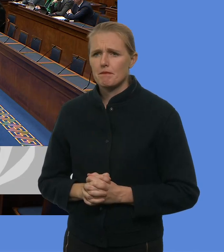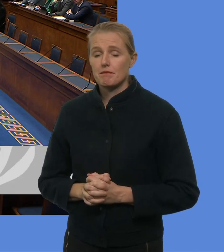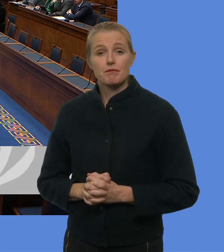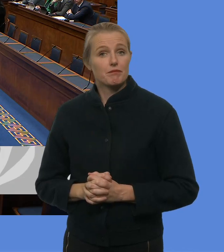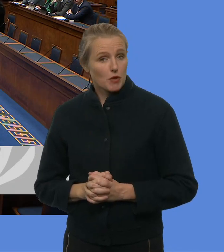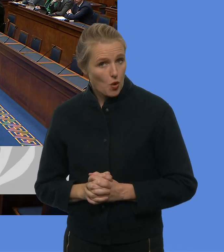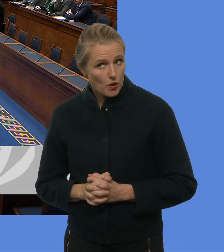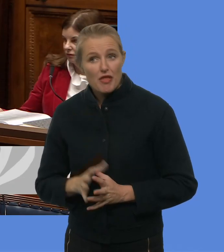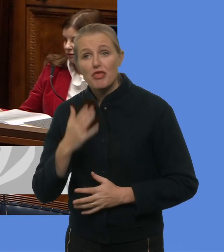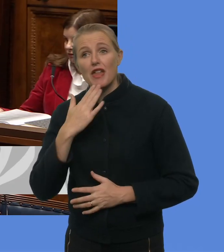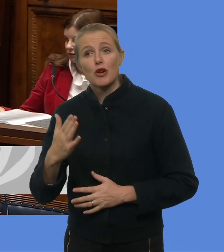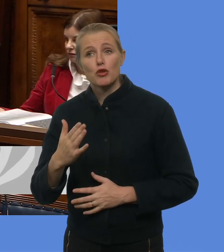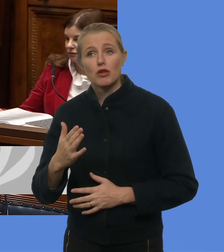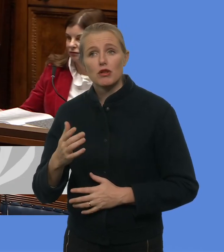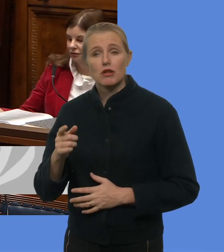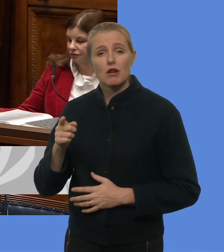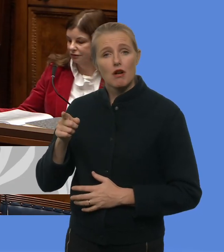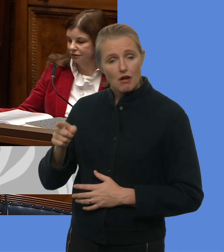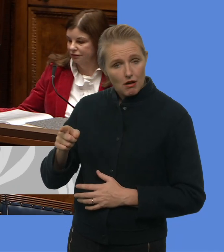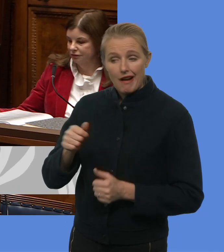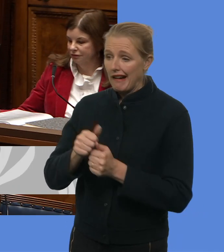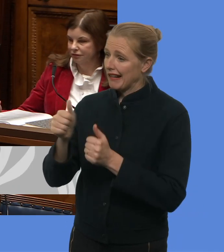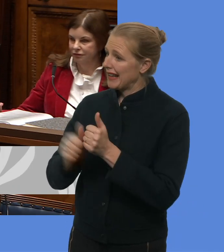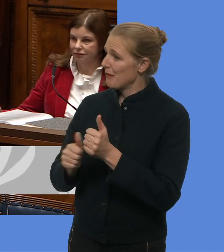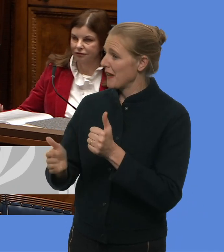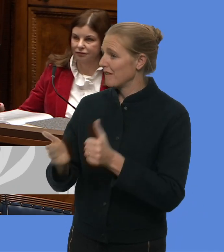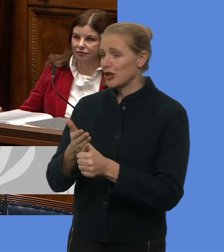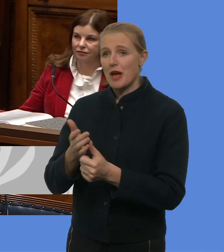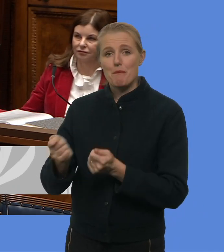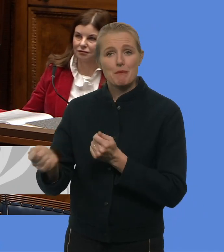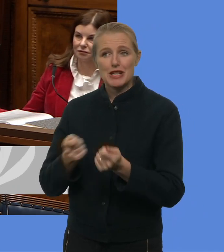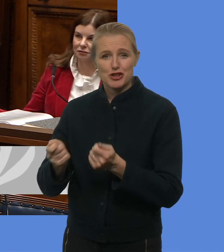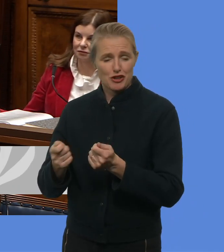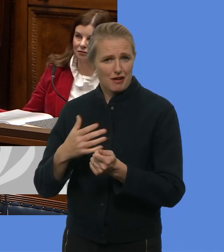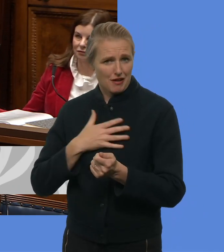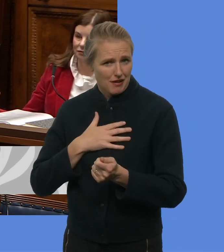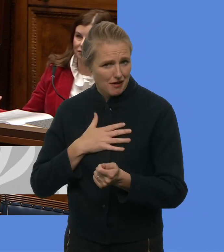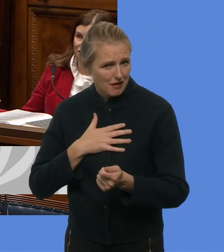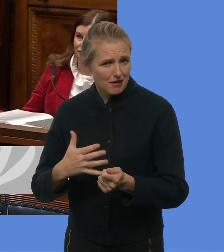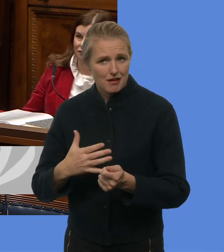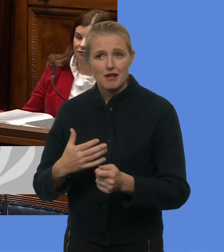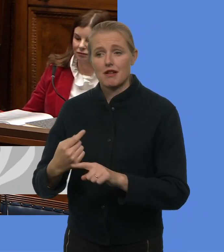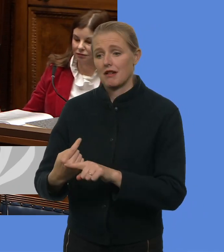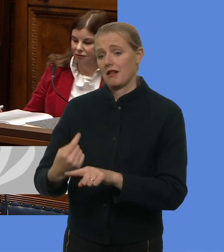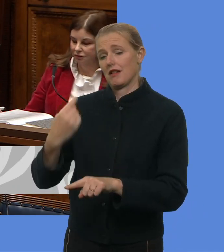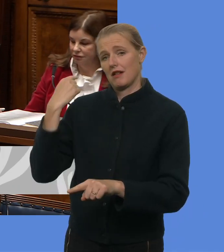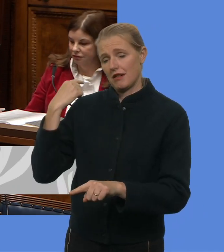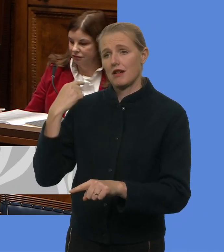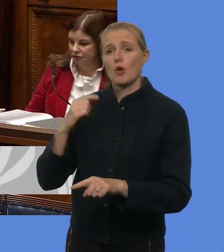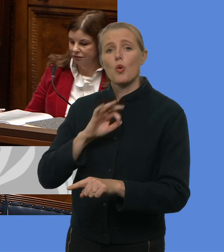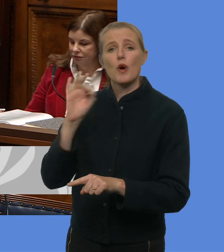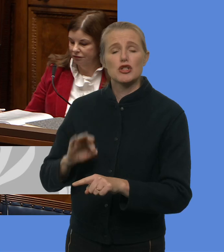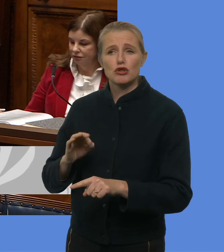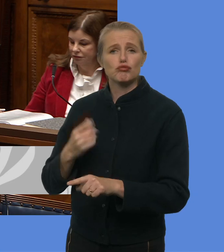Admirable, thank you, Mr. Speaker. Admirable concision from the Deputy First Minister. We've had a lot of words during the previous part of the question